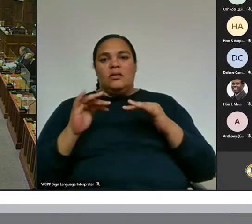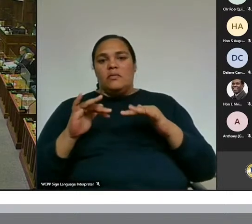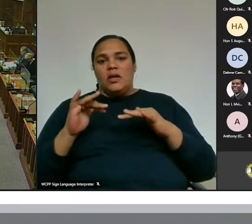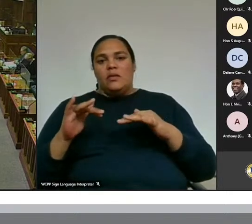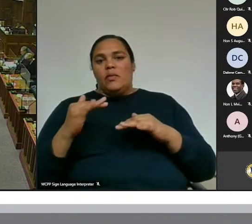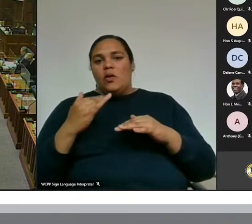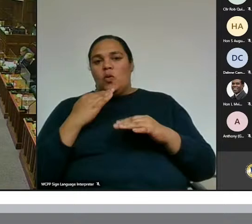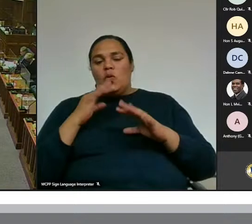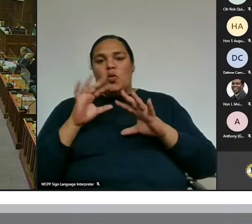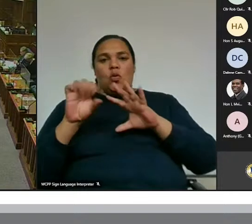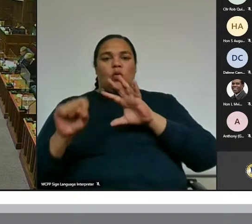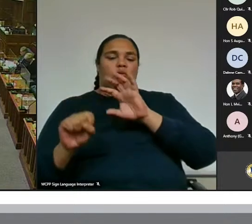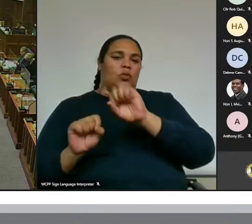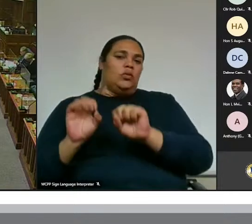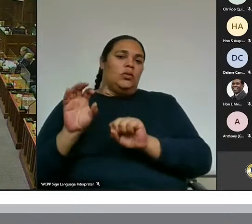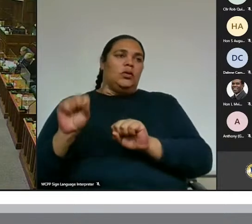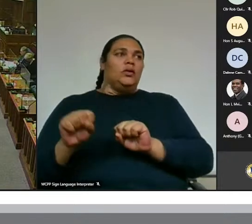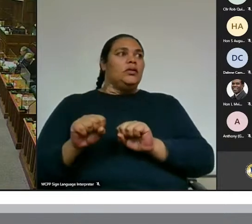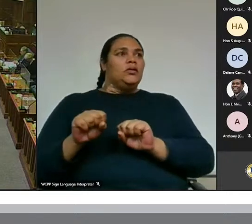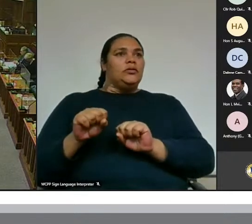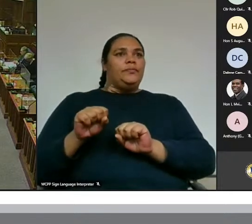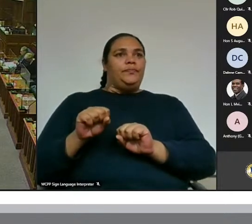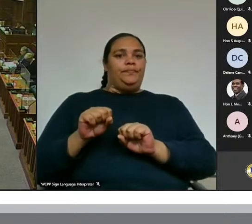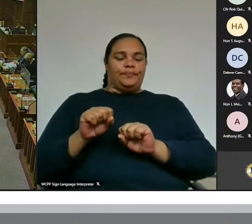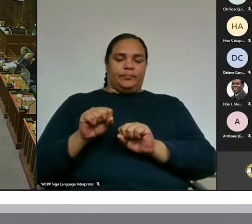were caught